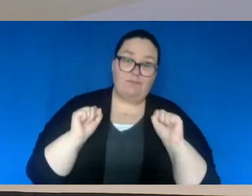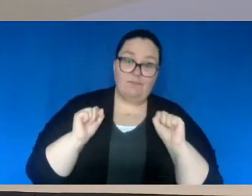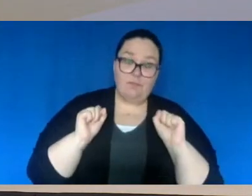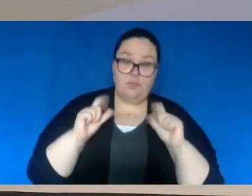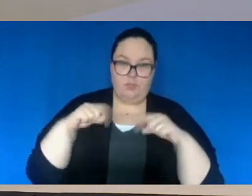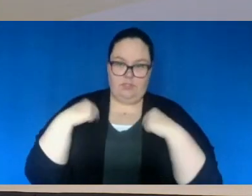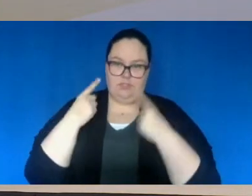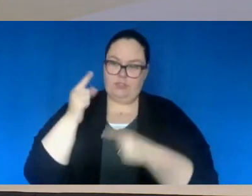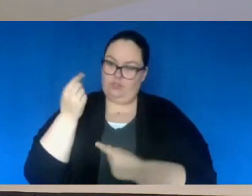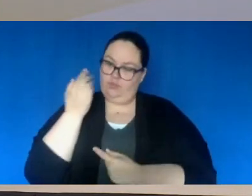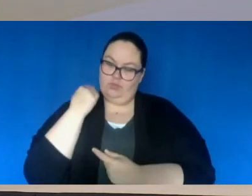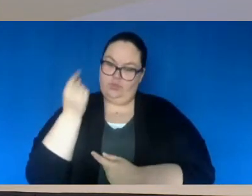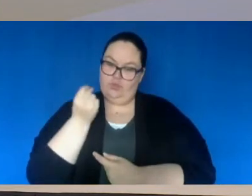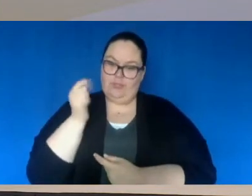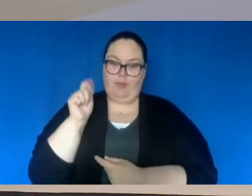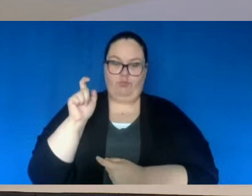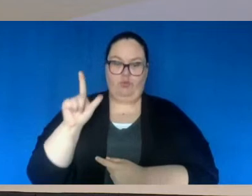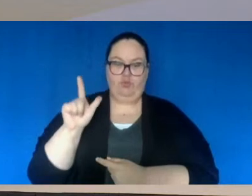April 21st,